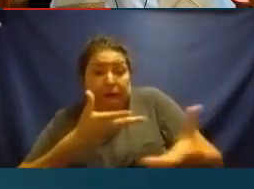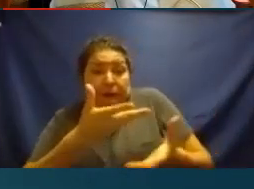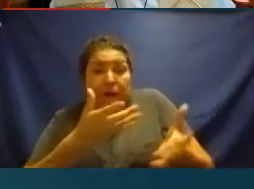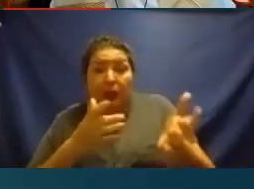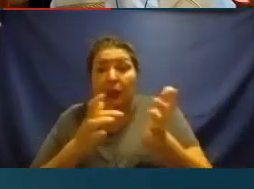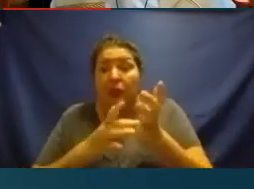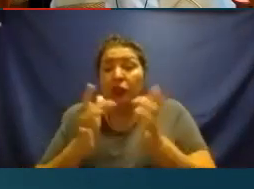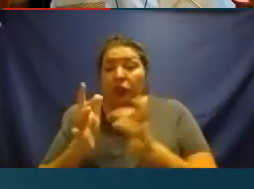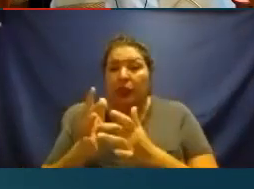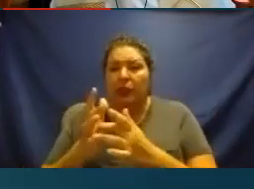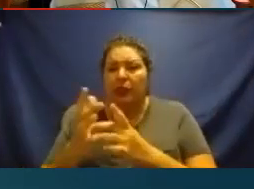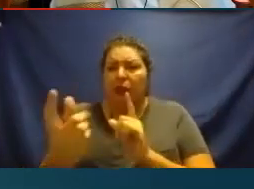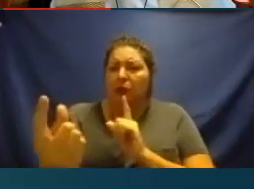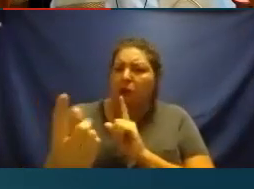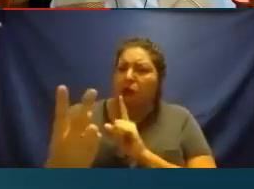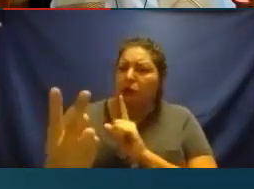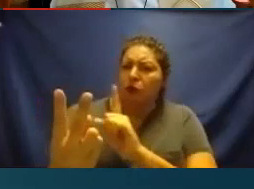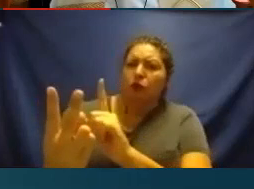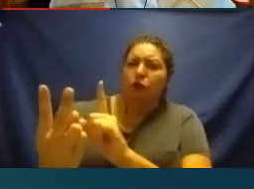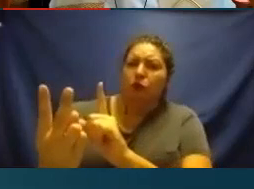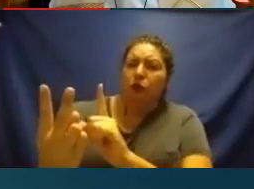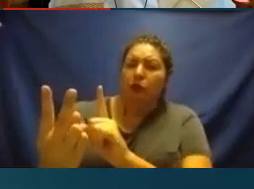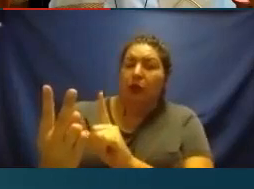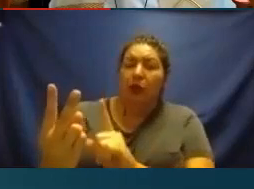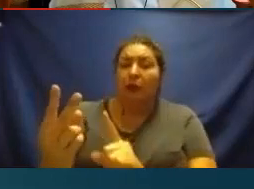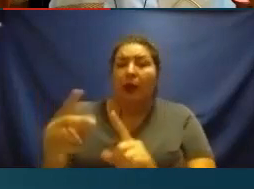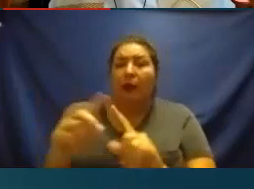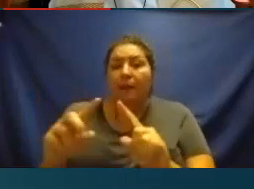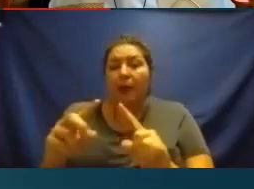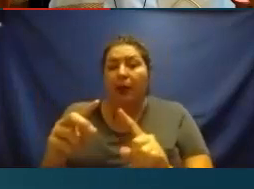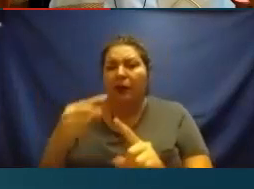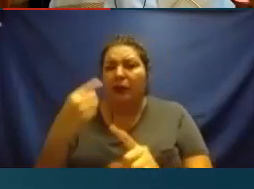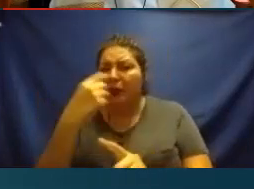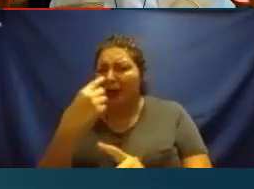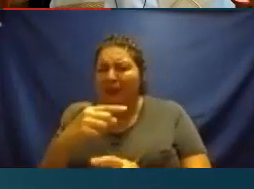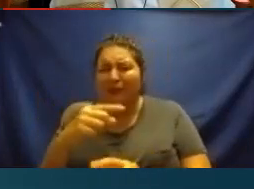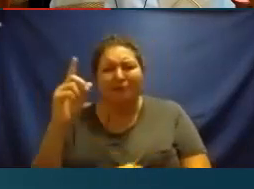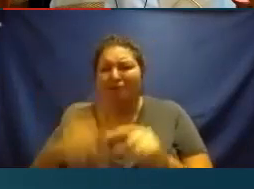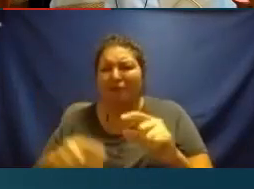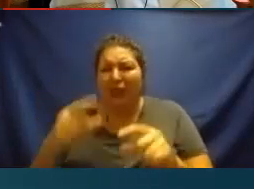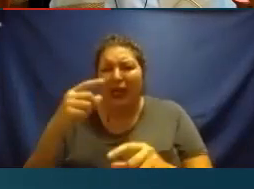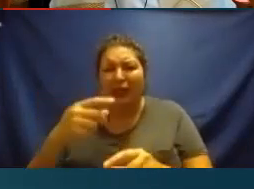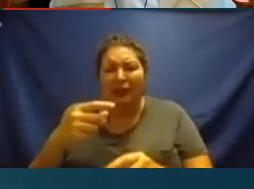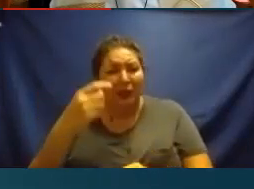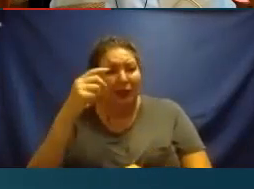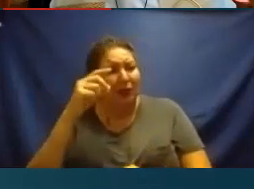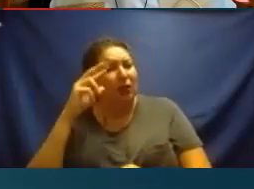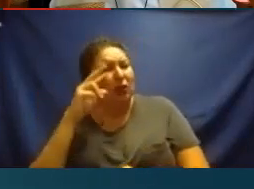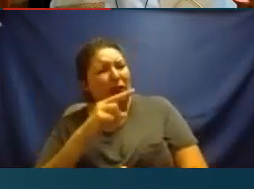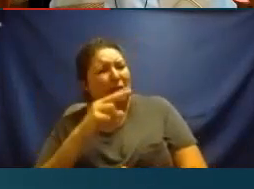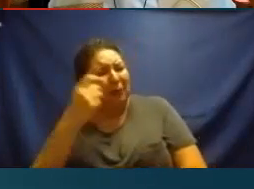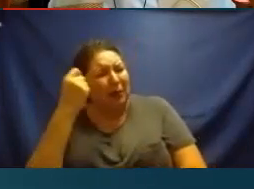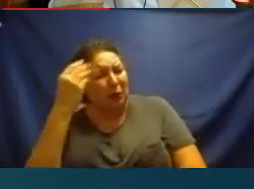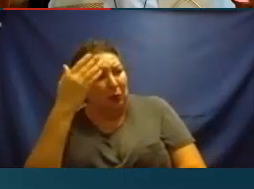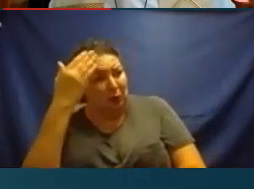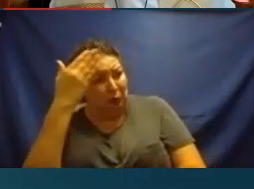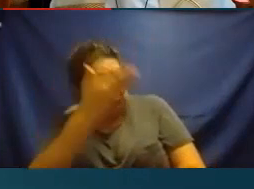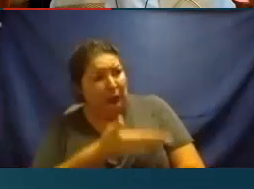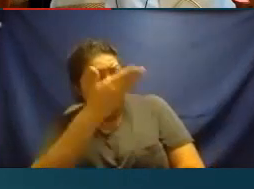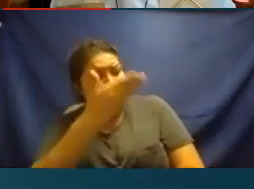near and went up to them, but their eyes were kept from recognizing him. And he said to them, "What is